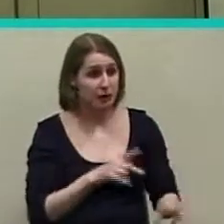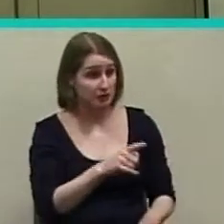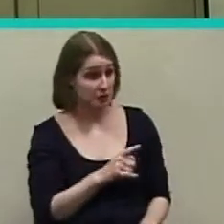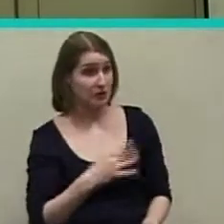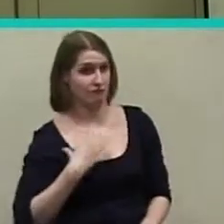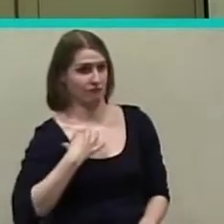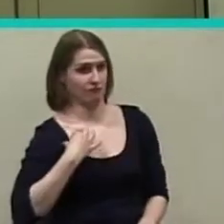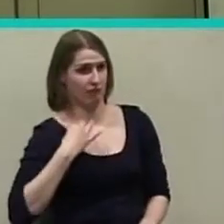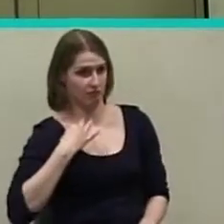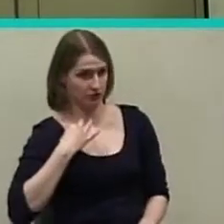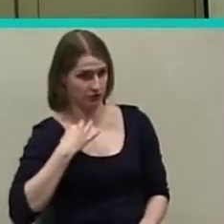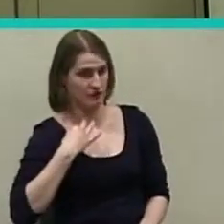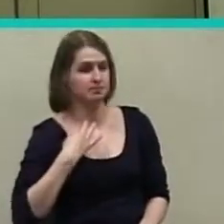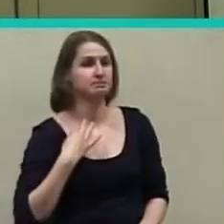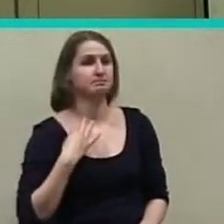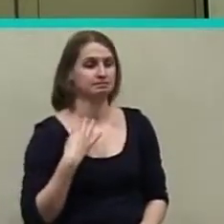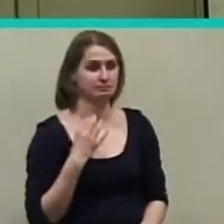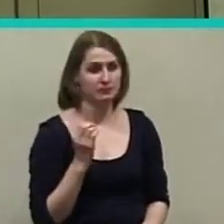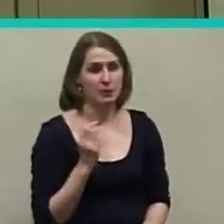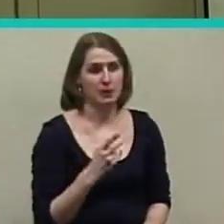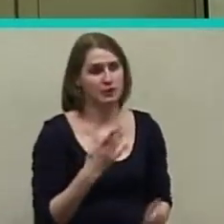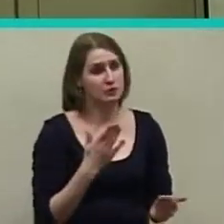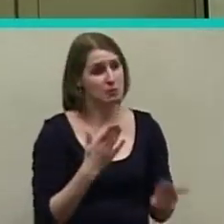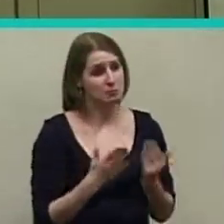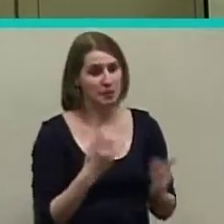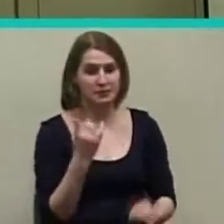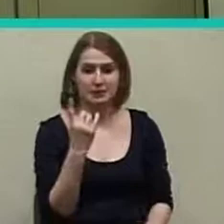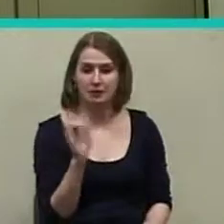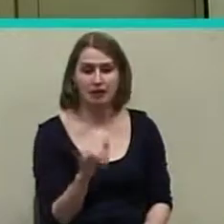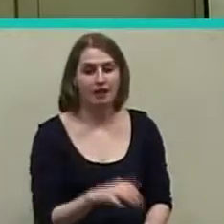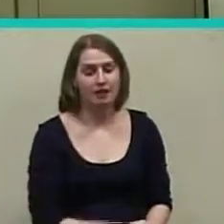volunteers. So, you know, it might be something like,